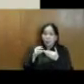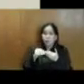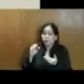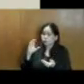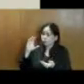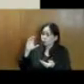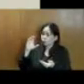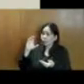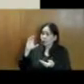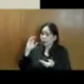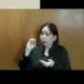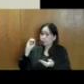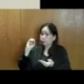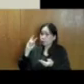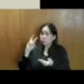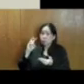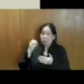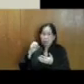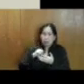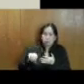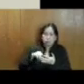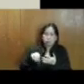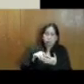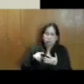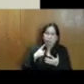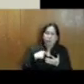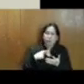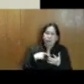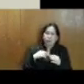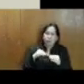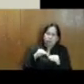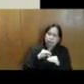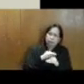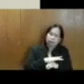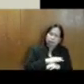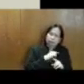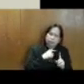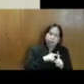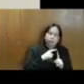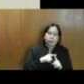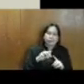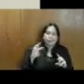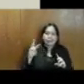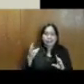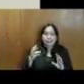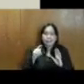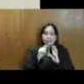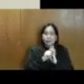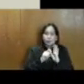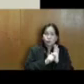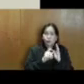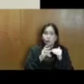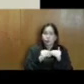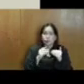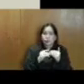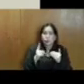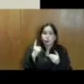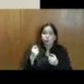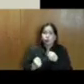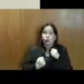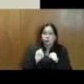And the implied present value of the marginal damages are now on the order of $6 trillion per year globally. So